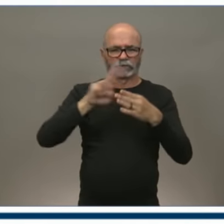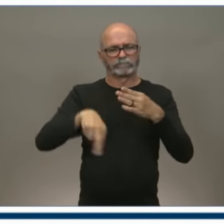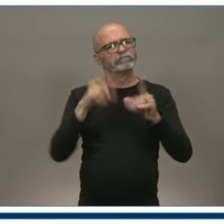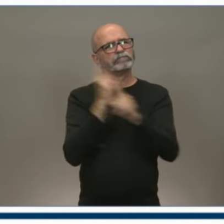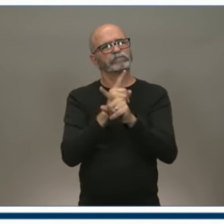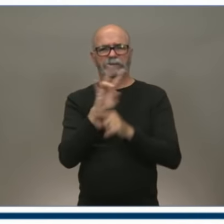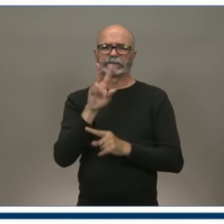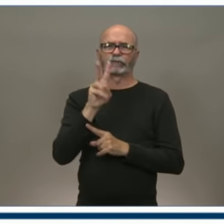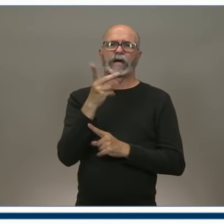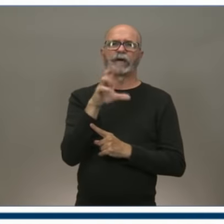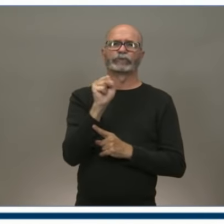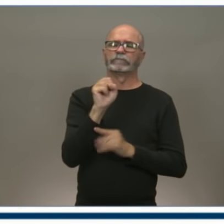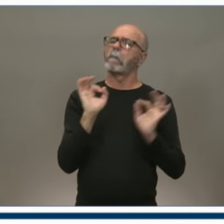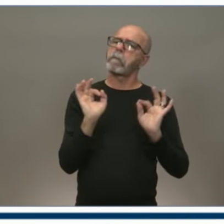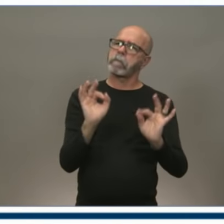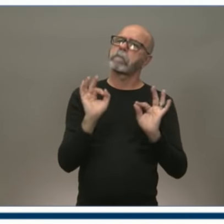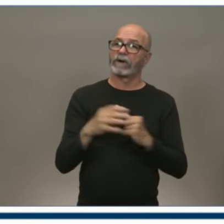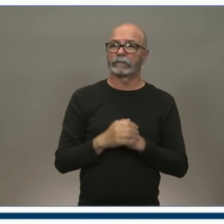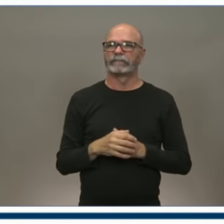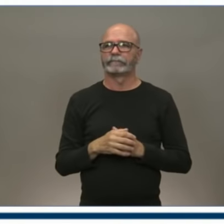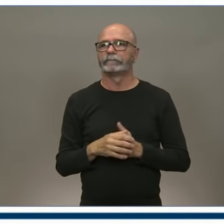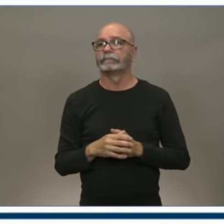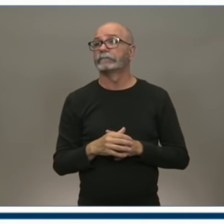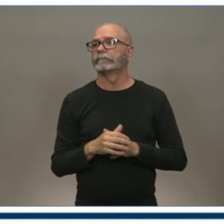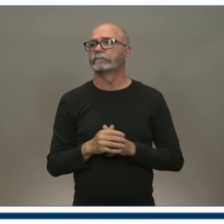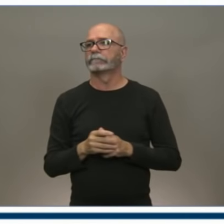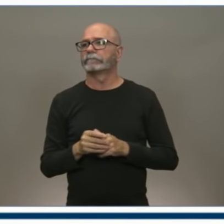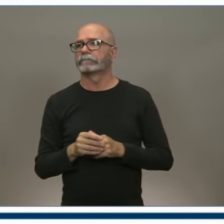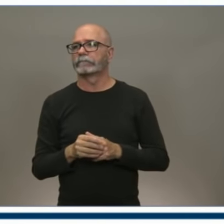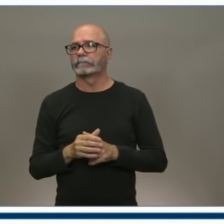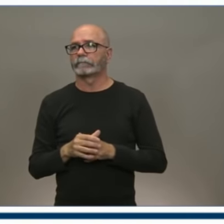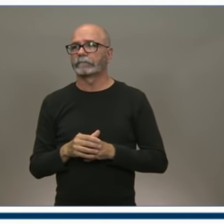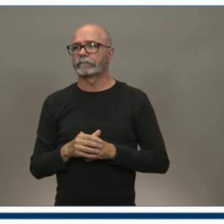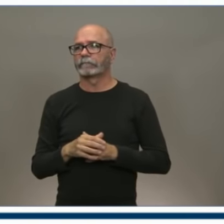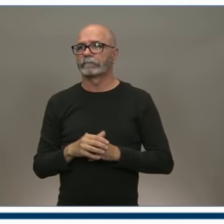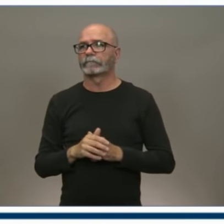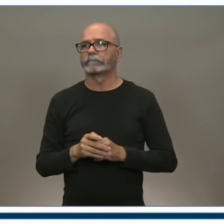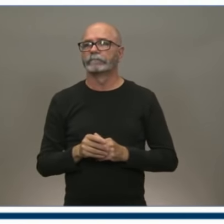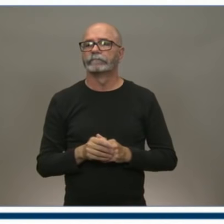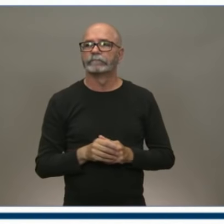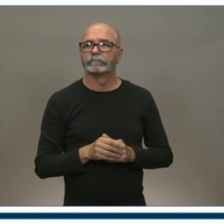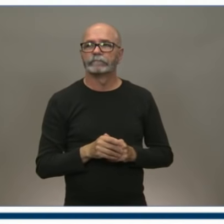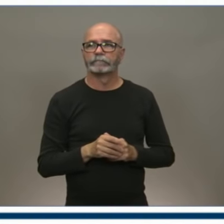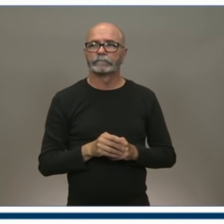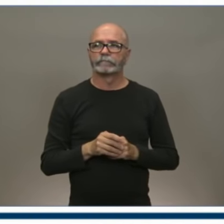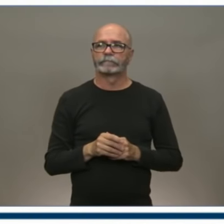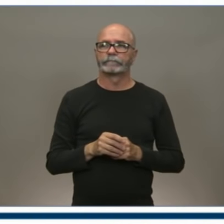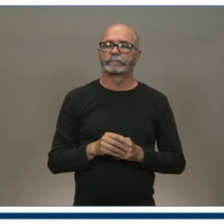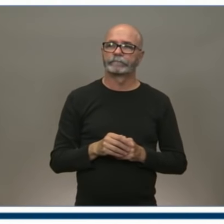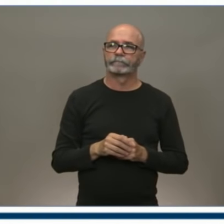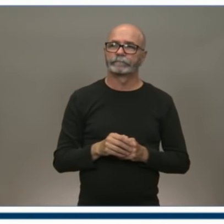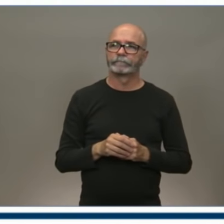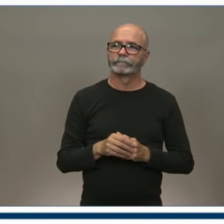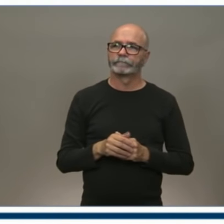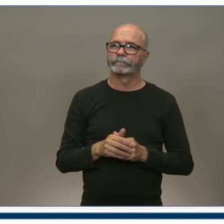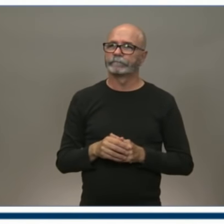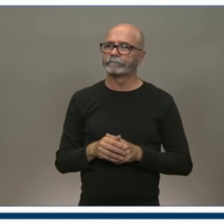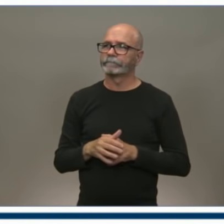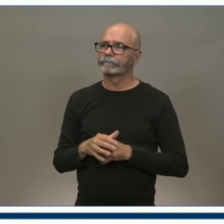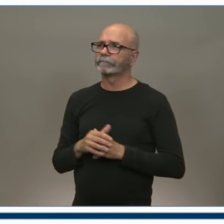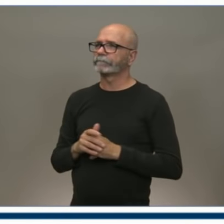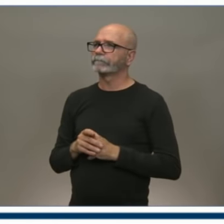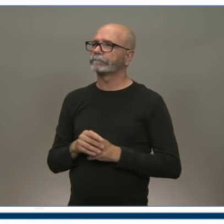I only just now got the email from Public Health. I've been asking for a day and a half about if there was an exemption